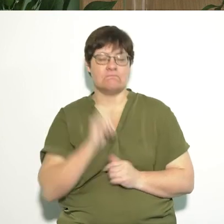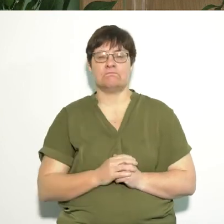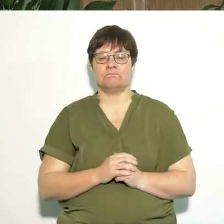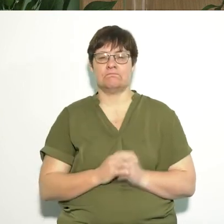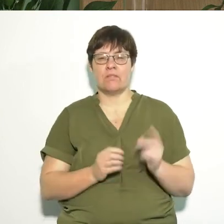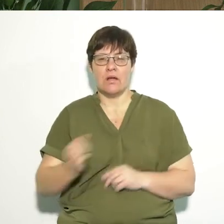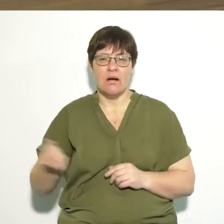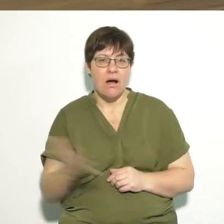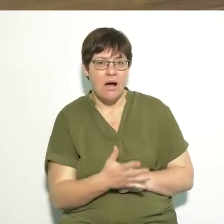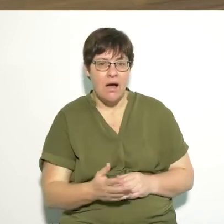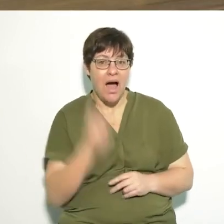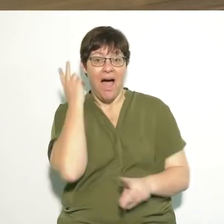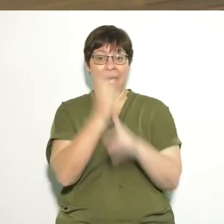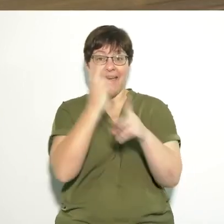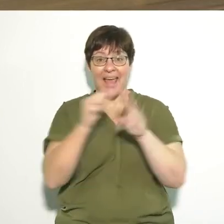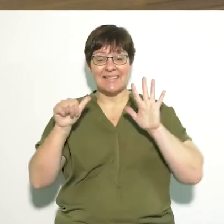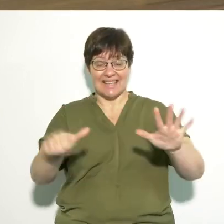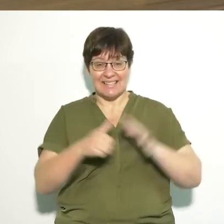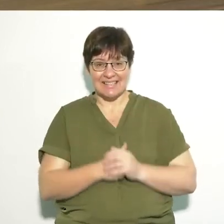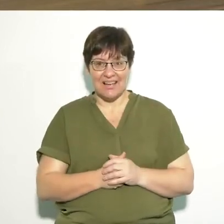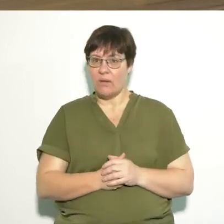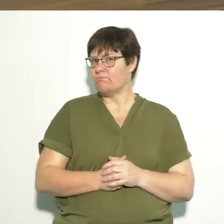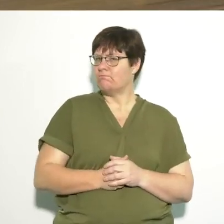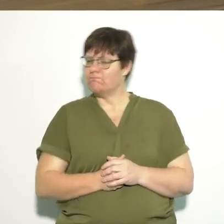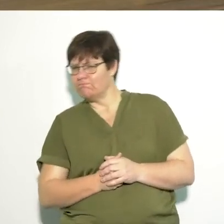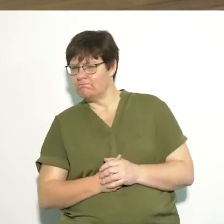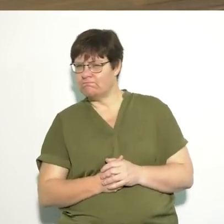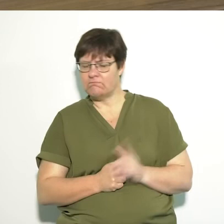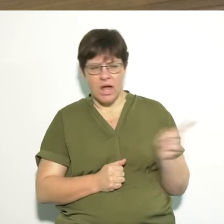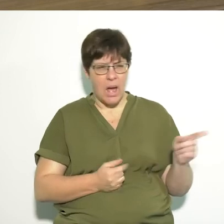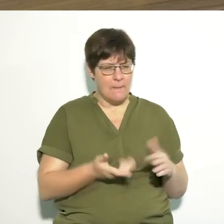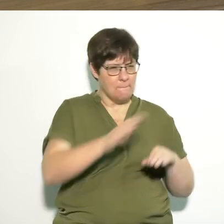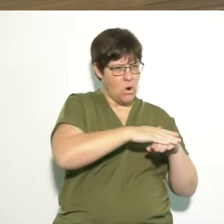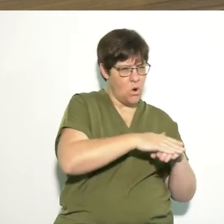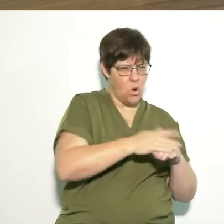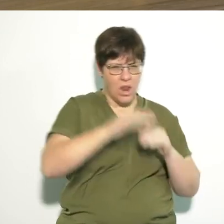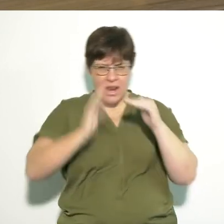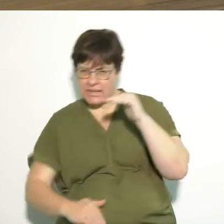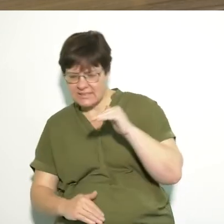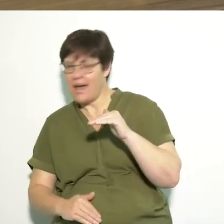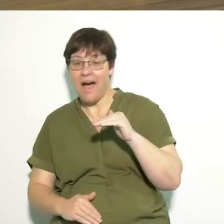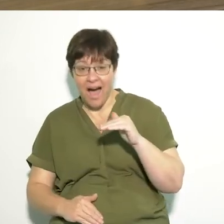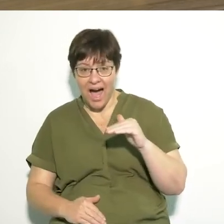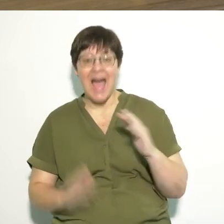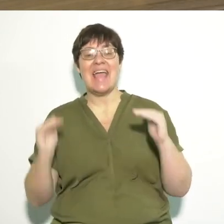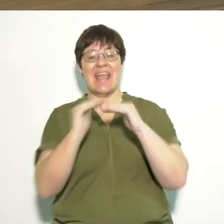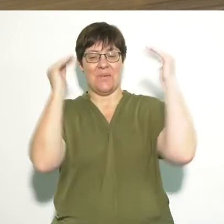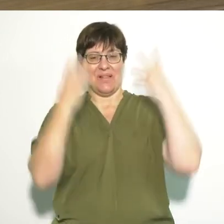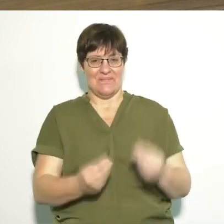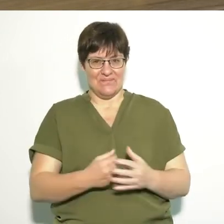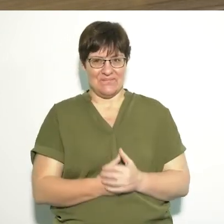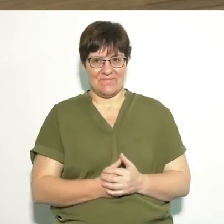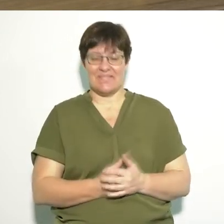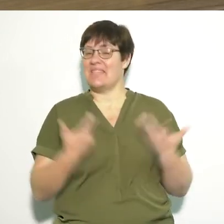head. 6. Oh, and another 6. 6 and 6. Is one bigger than the other? No, it's